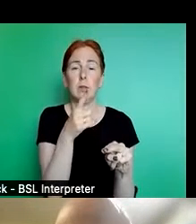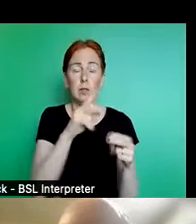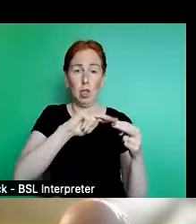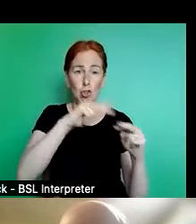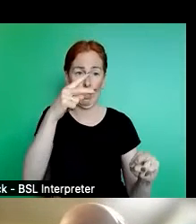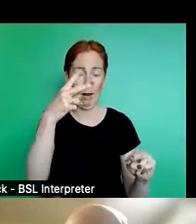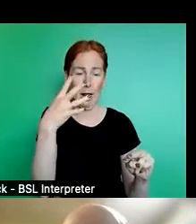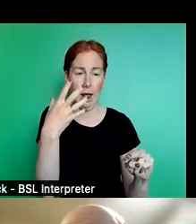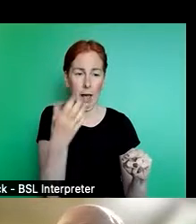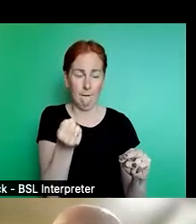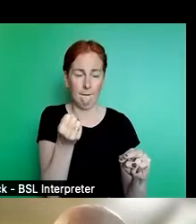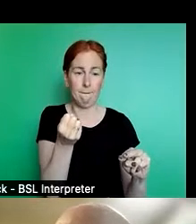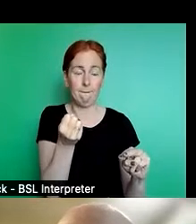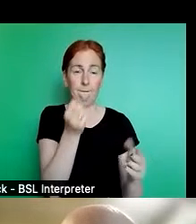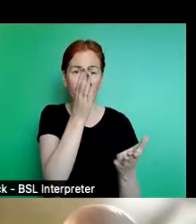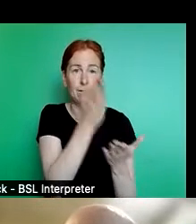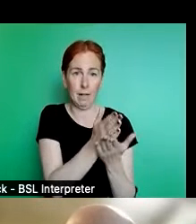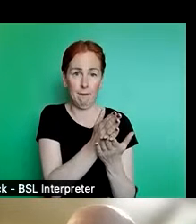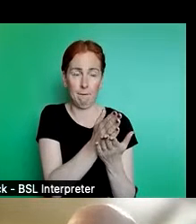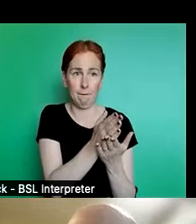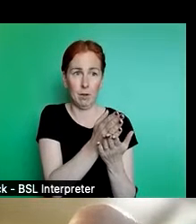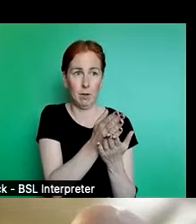the diagnosis? Yeah, it does. Well,